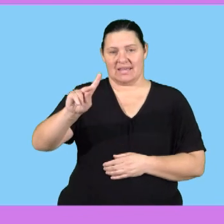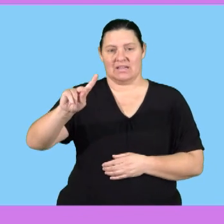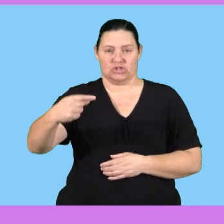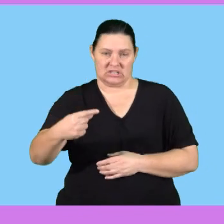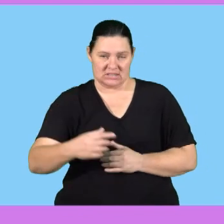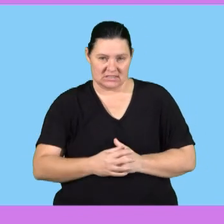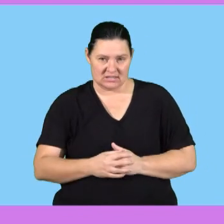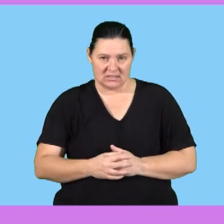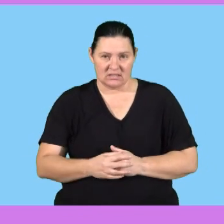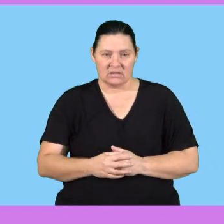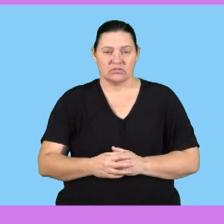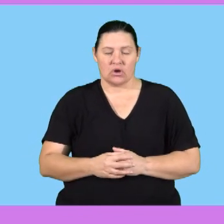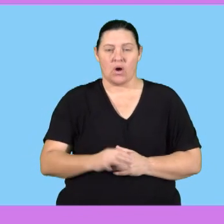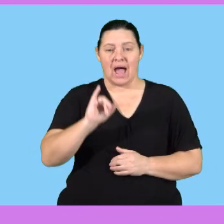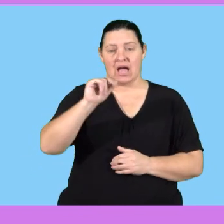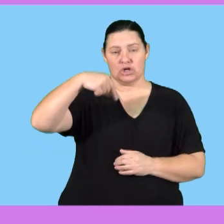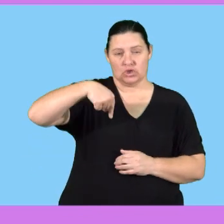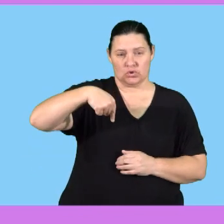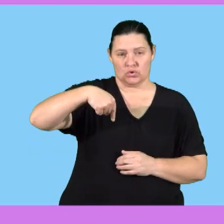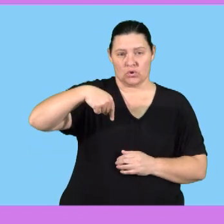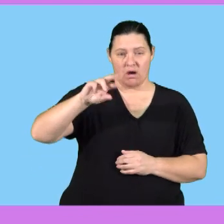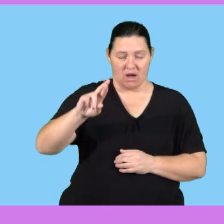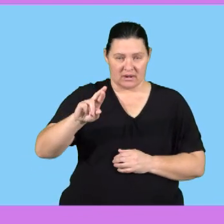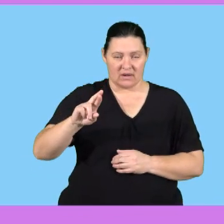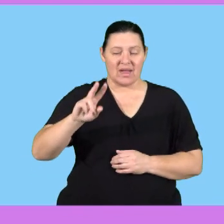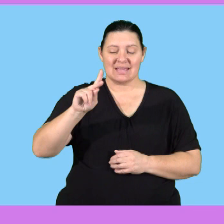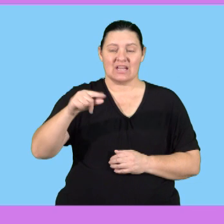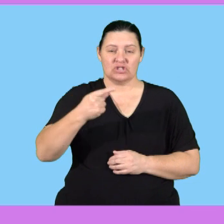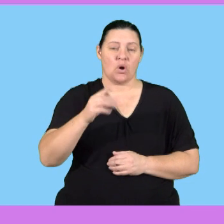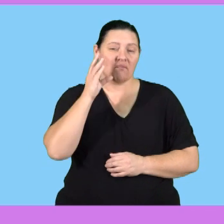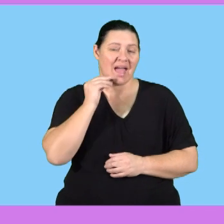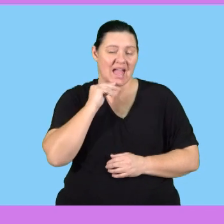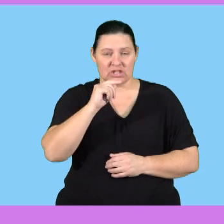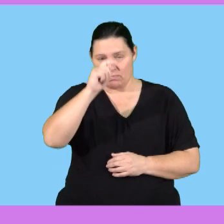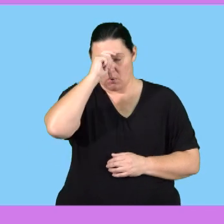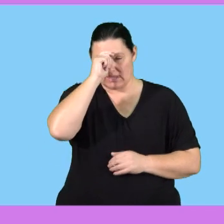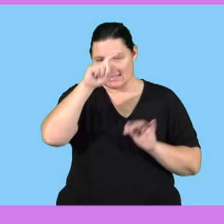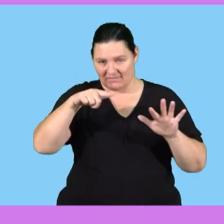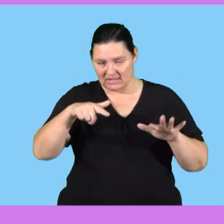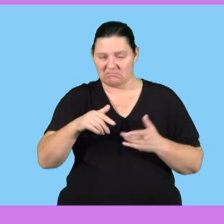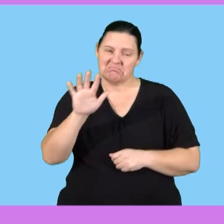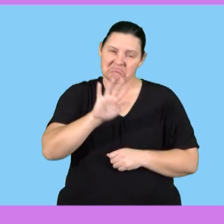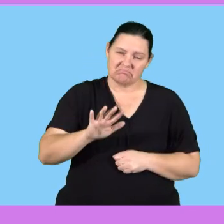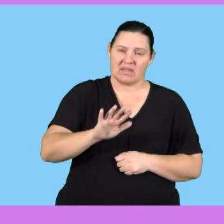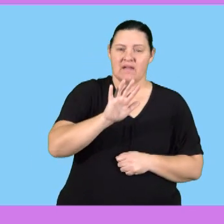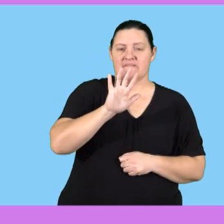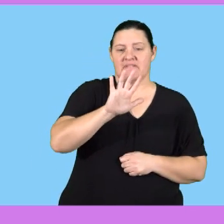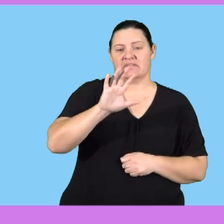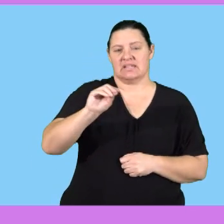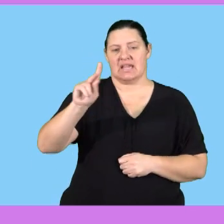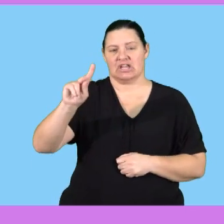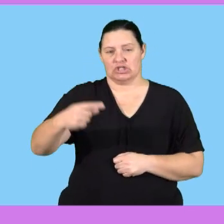15 kilograms. So the interquartile range weight in kilograms of 17-year-old males equals